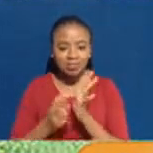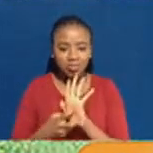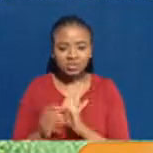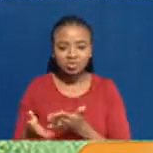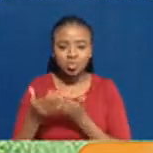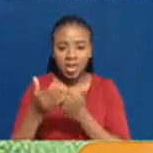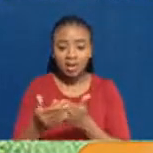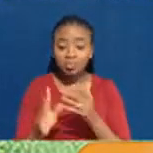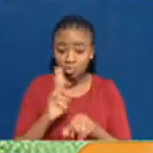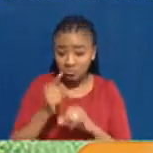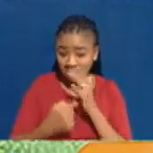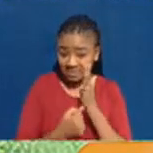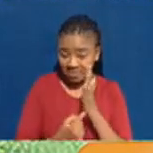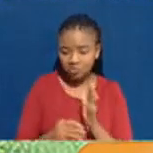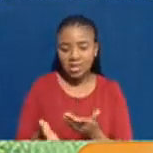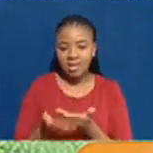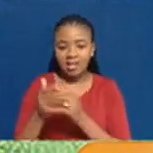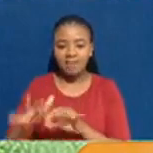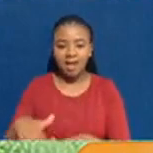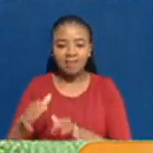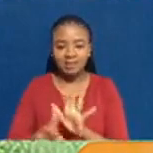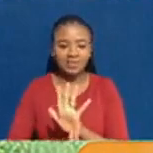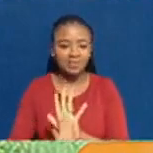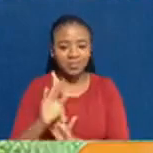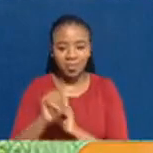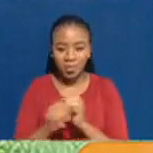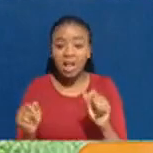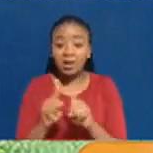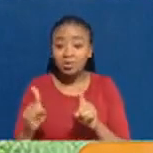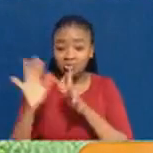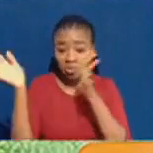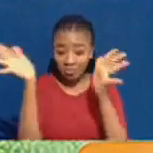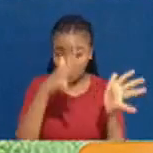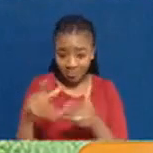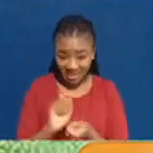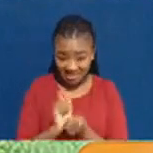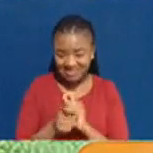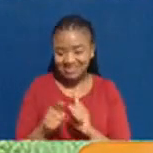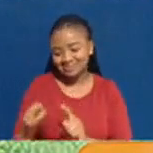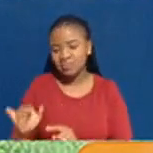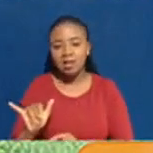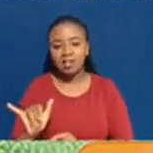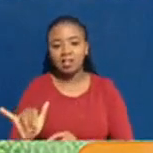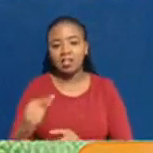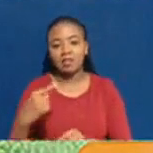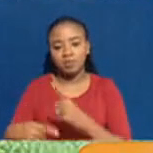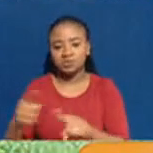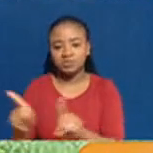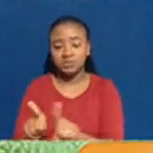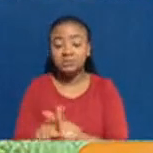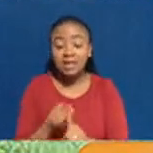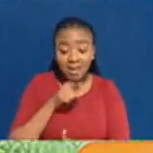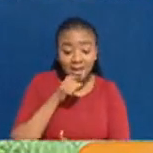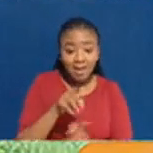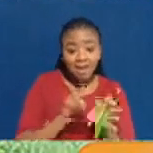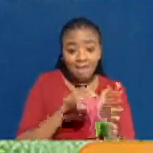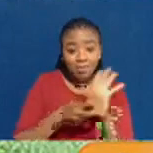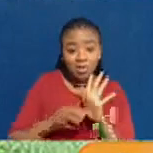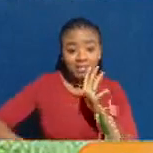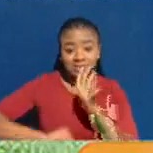productivity and build resilience against climate change. The project, supported by the World Bank, is set